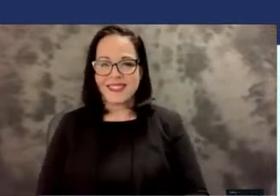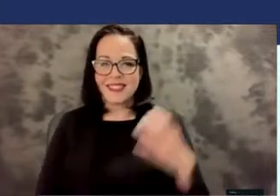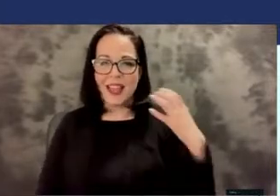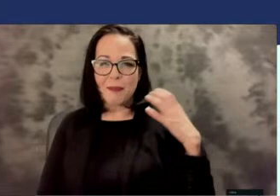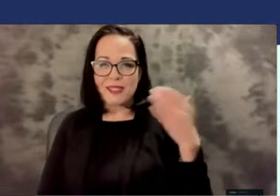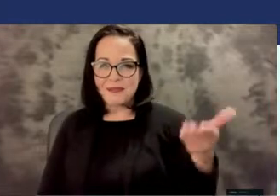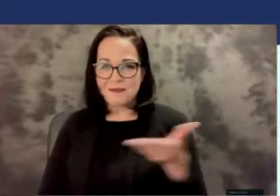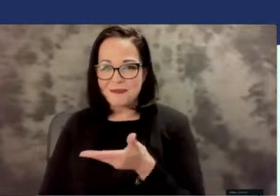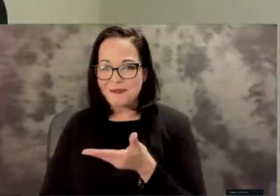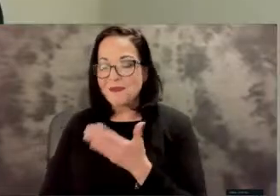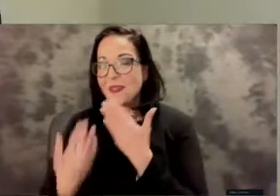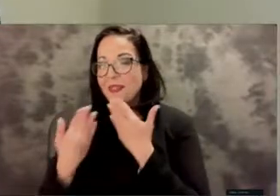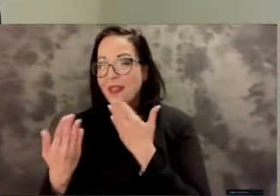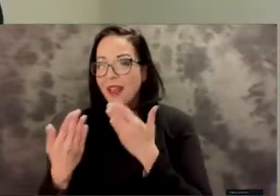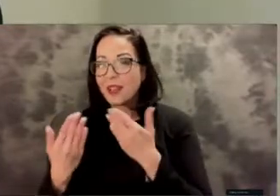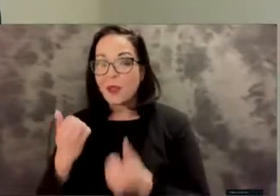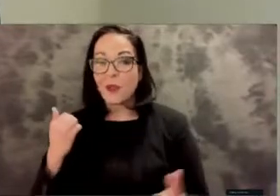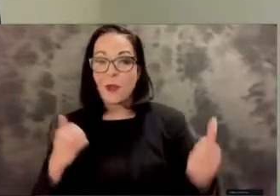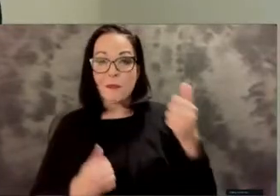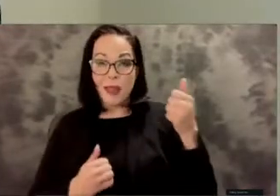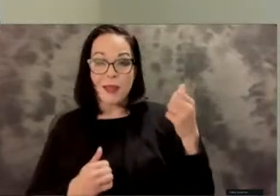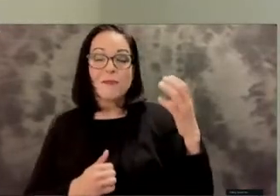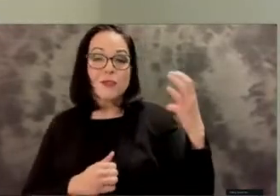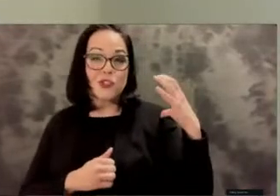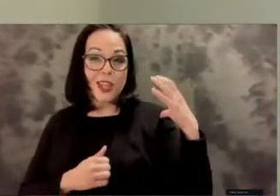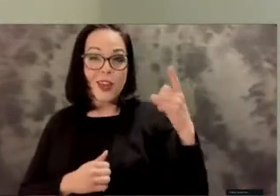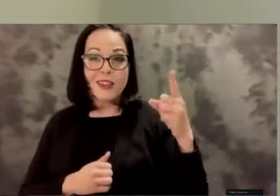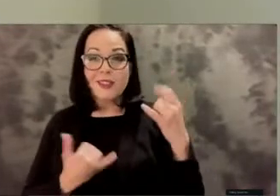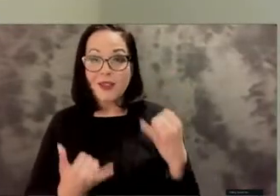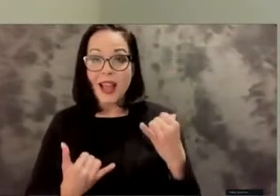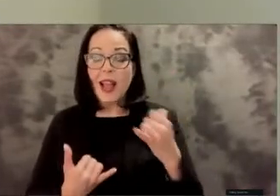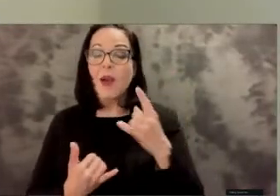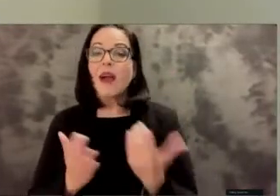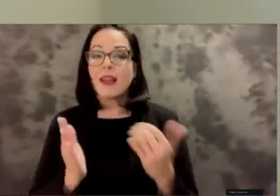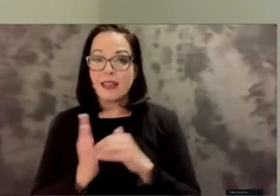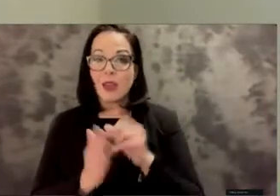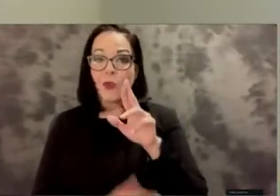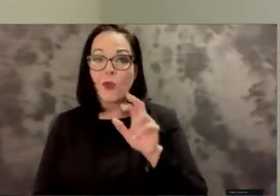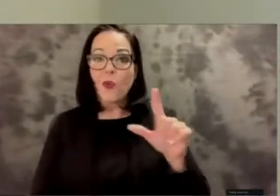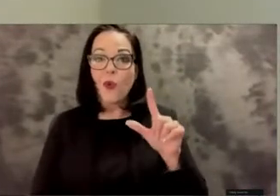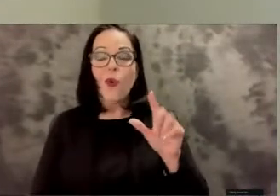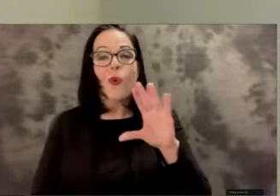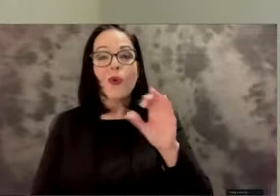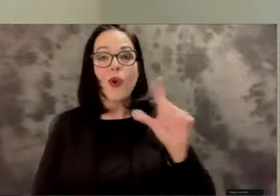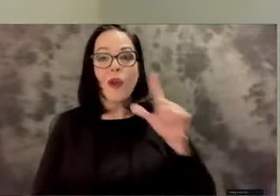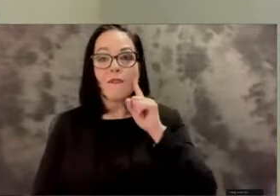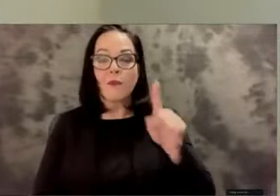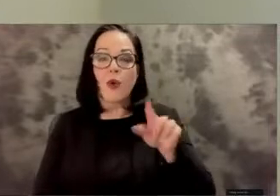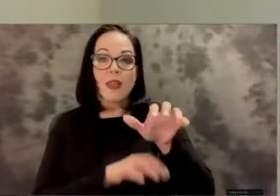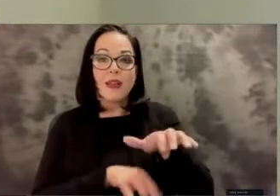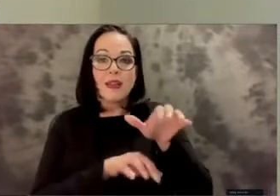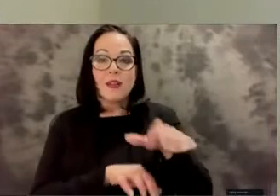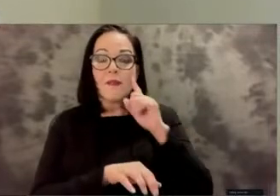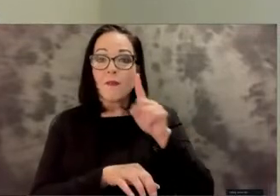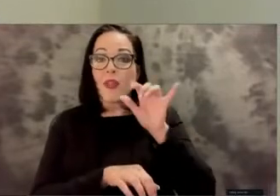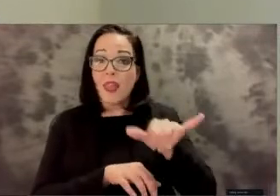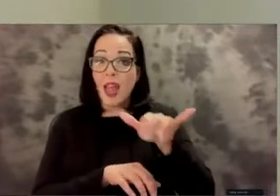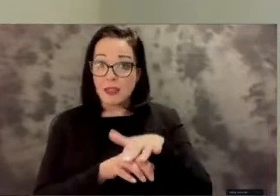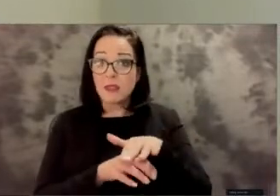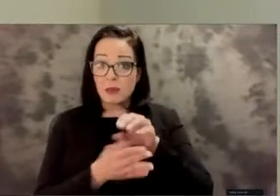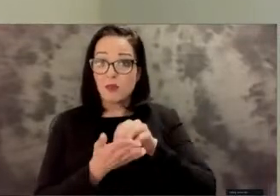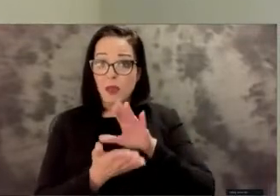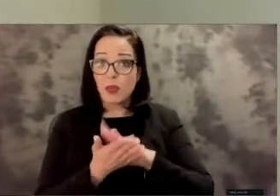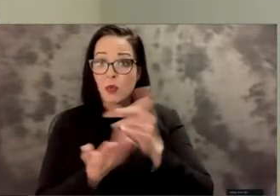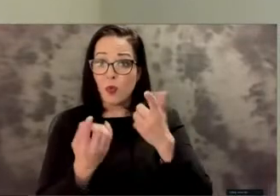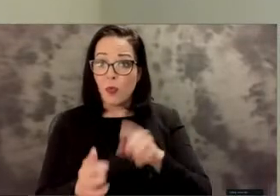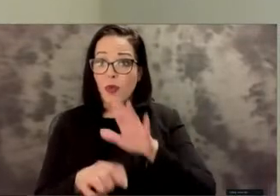Thank you, Madam Chair. Now I will conduct a member roll call. This is for the meeting record. When I call your name, you may respond